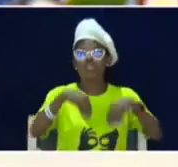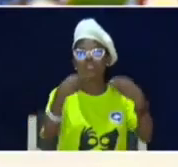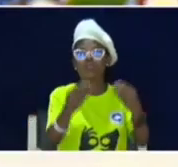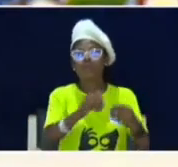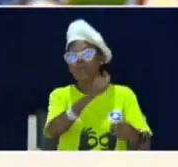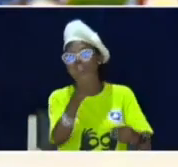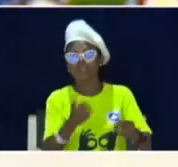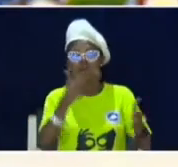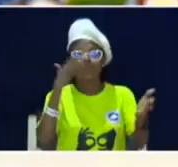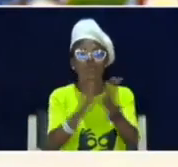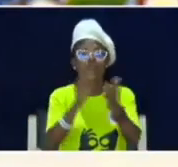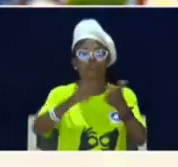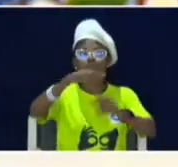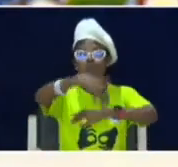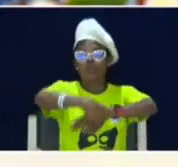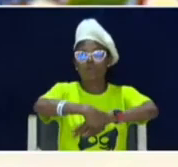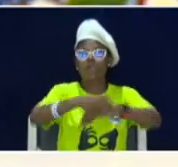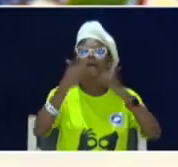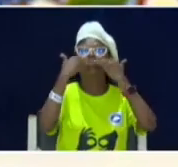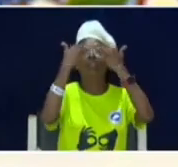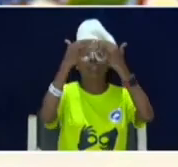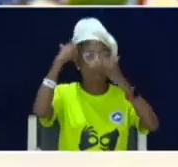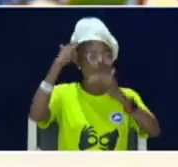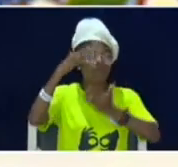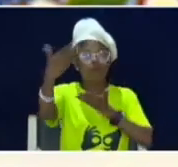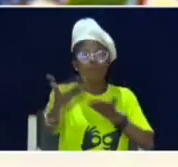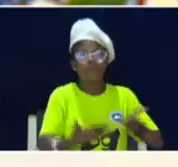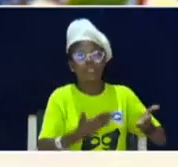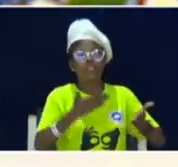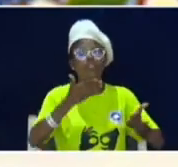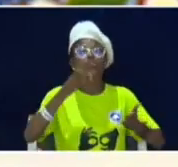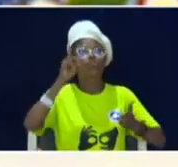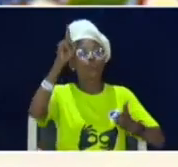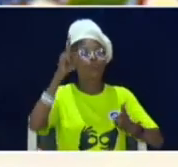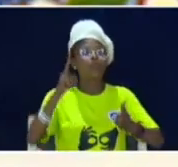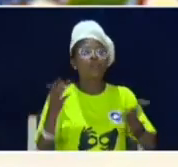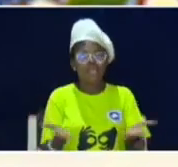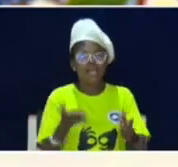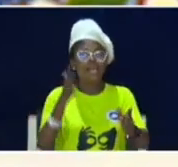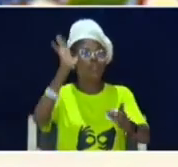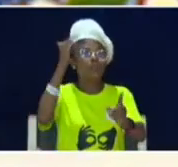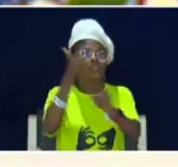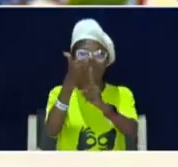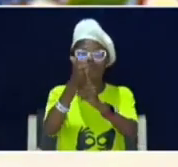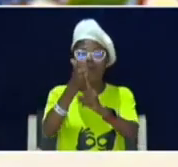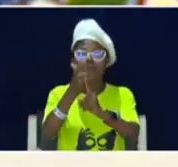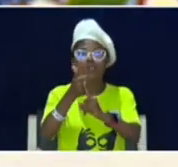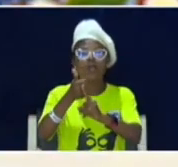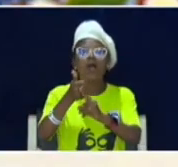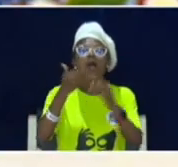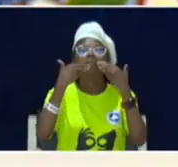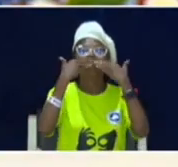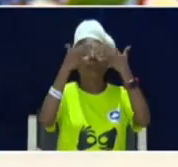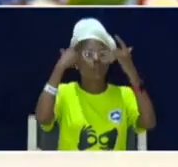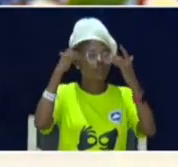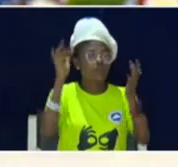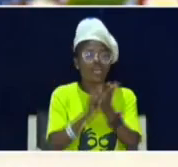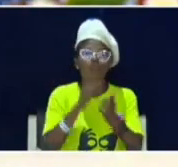tonight. Thank you for bringing us here yourself. Thank you for all that which you have